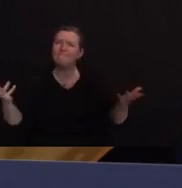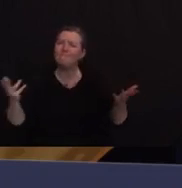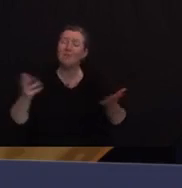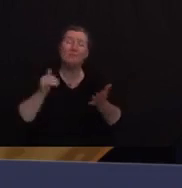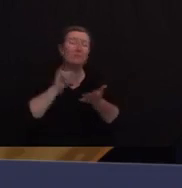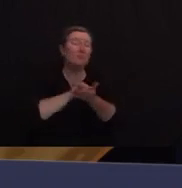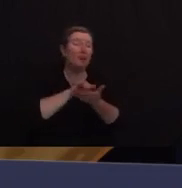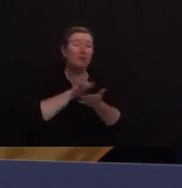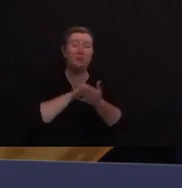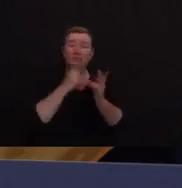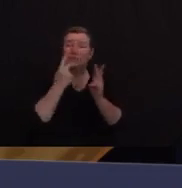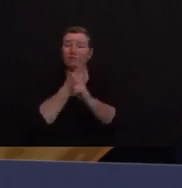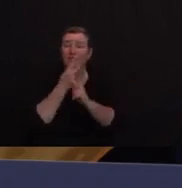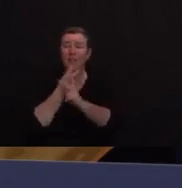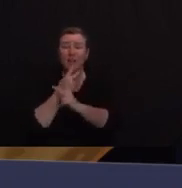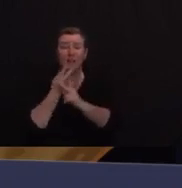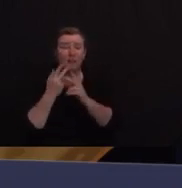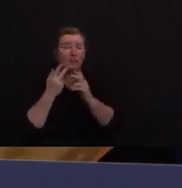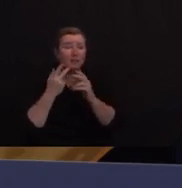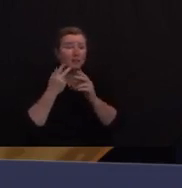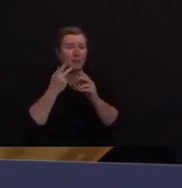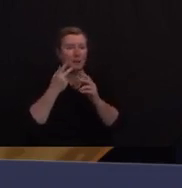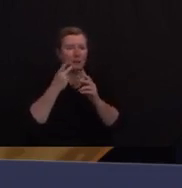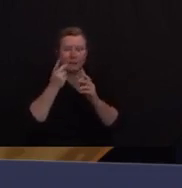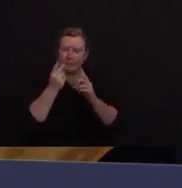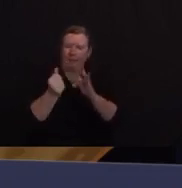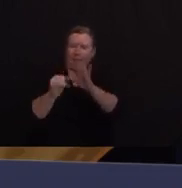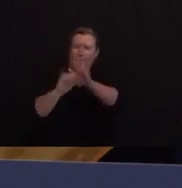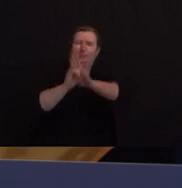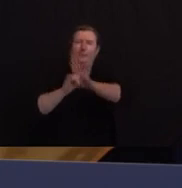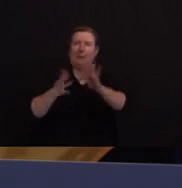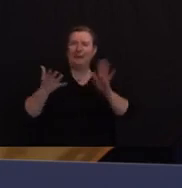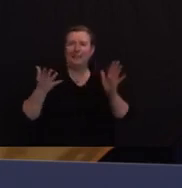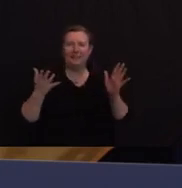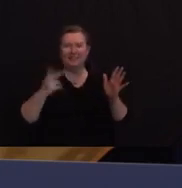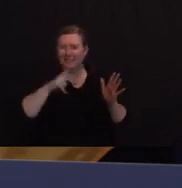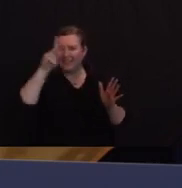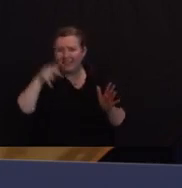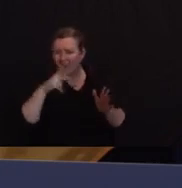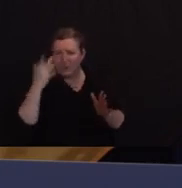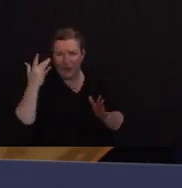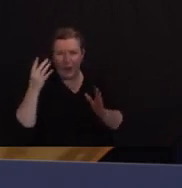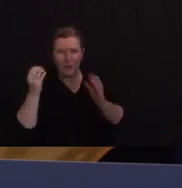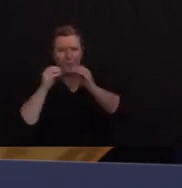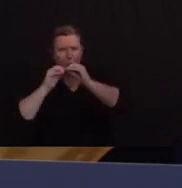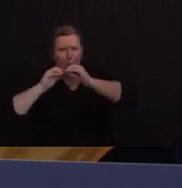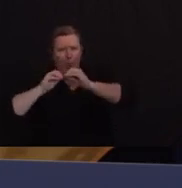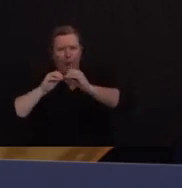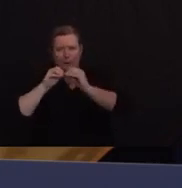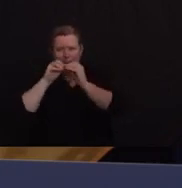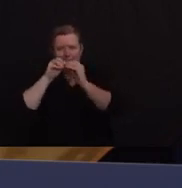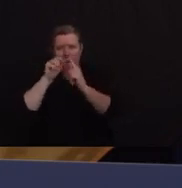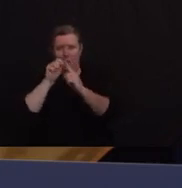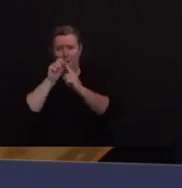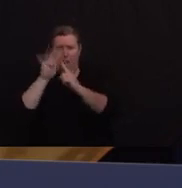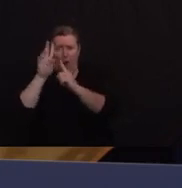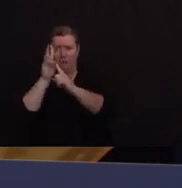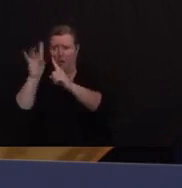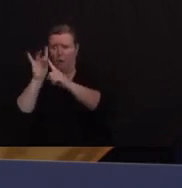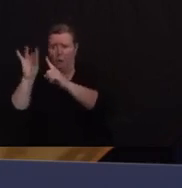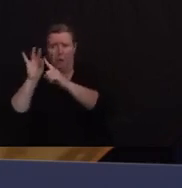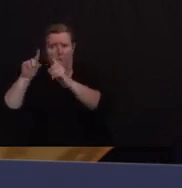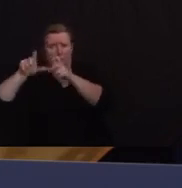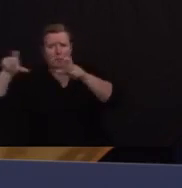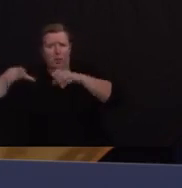that the virus is more contagious, and it clearly is, and how much of it can be because the vaccine has some waning over